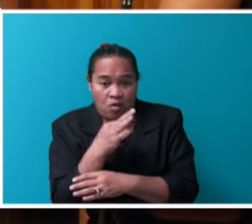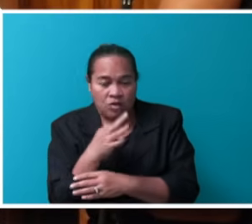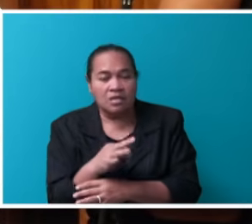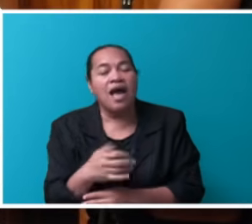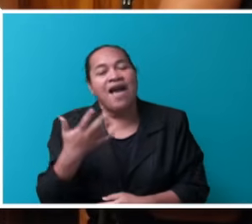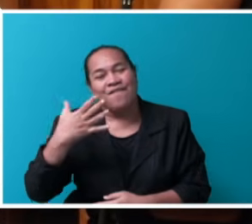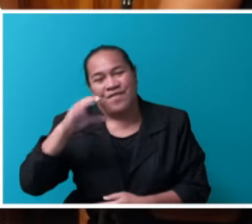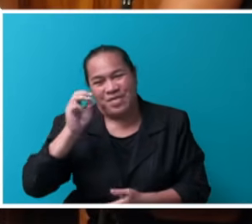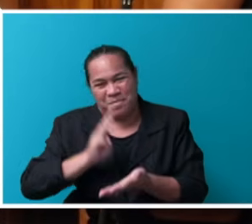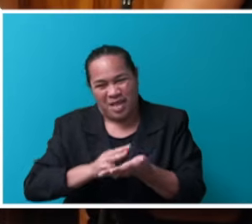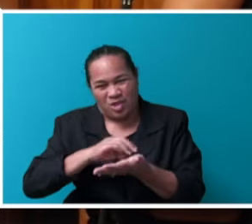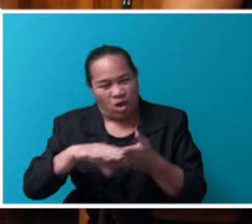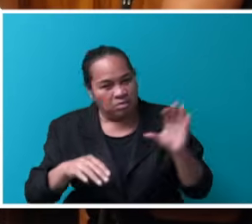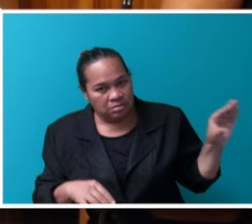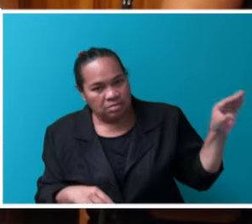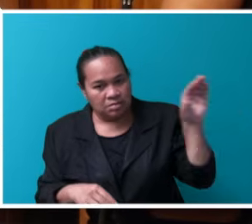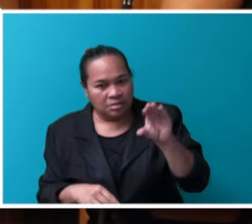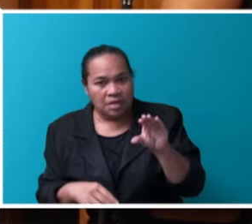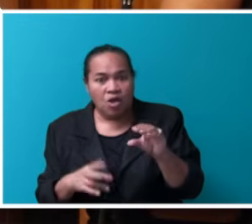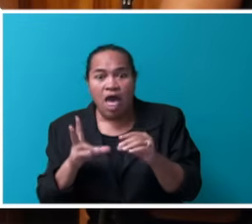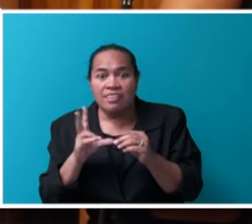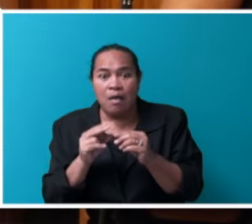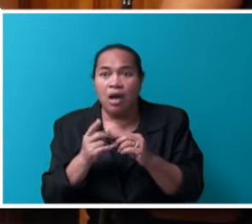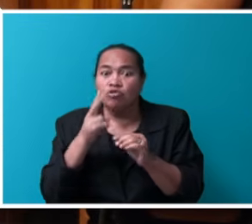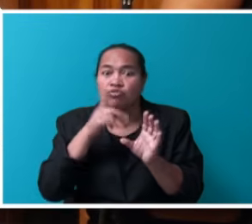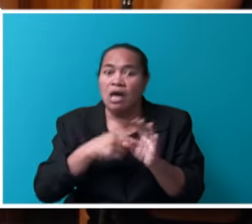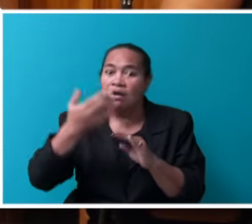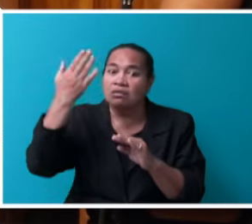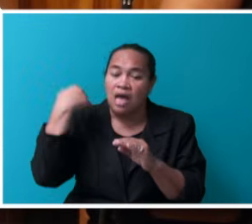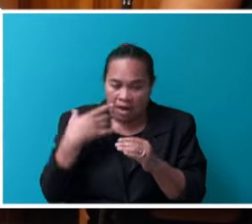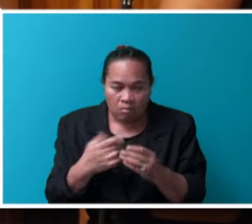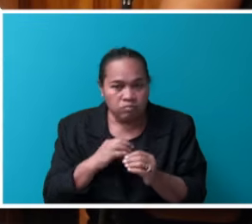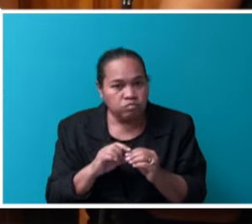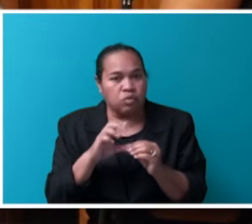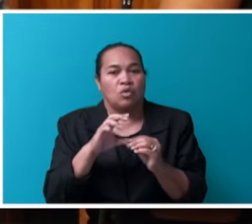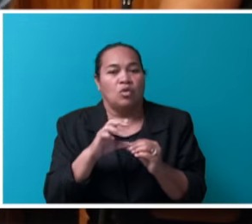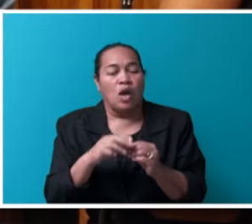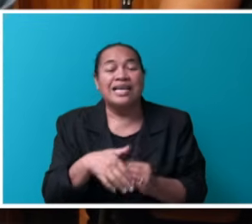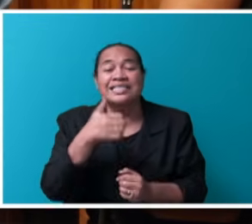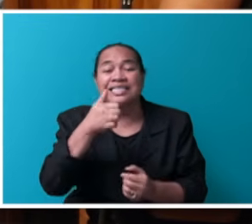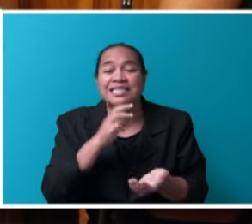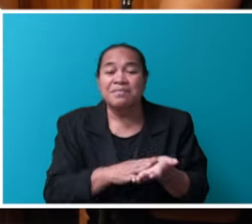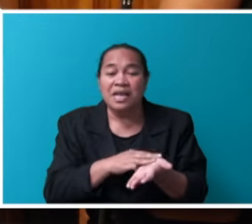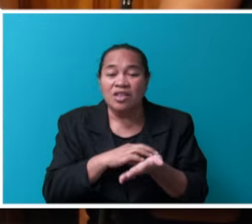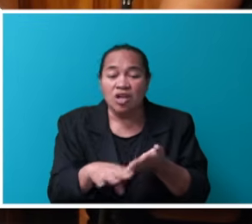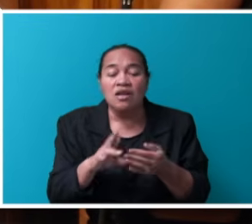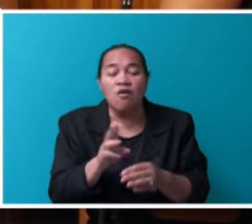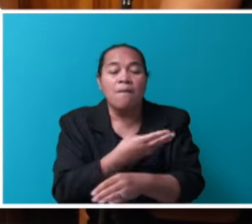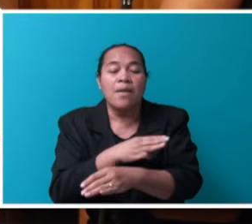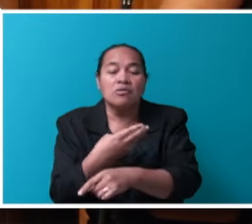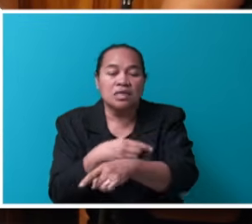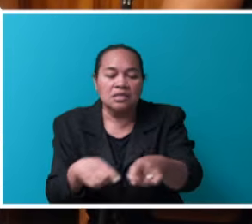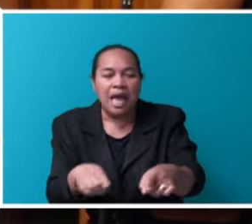million, almost doubled from 2 years ago. This includes $6 million for maritime pine